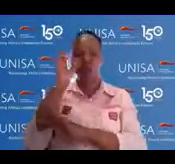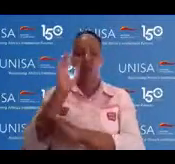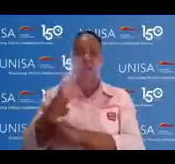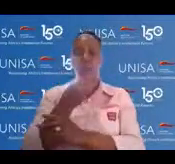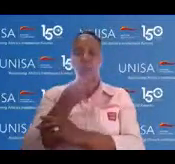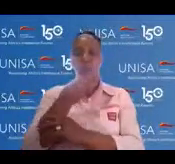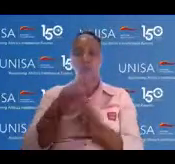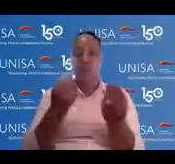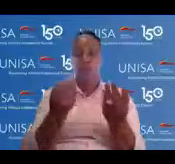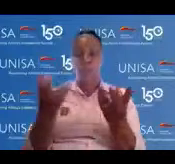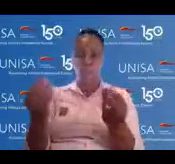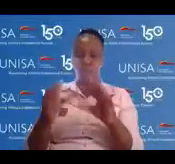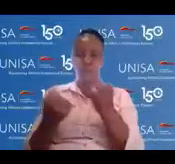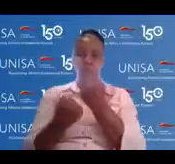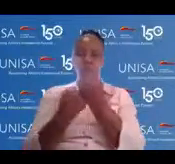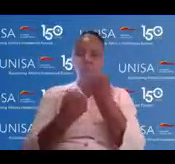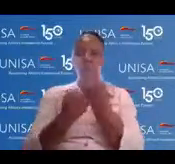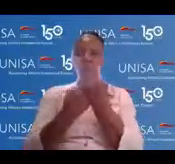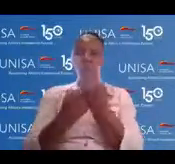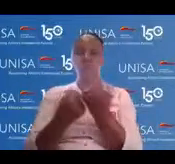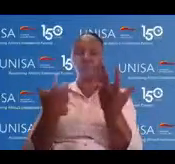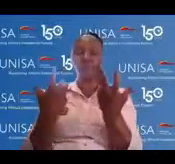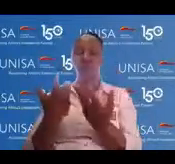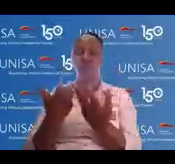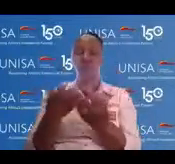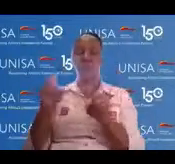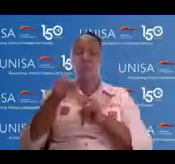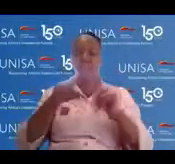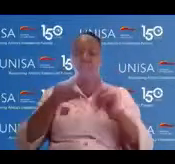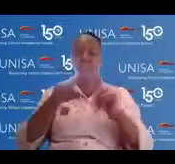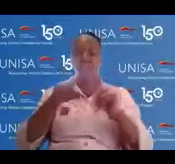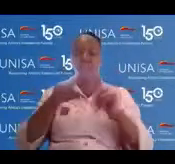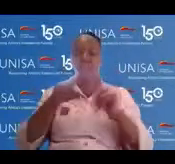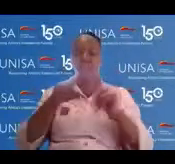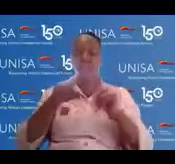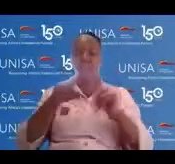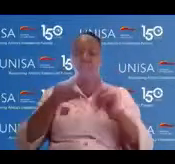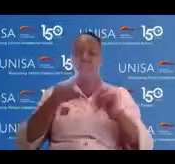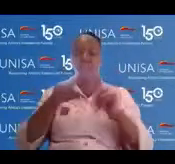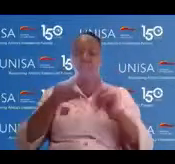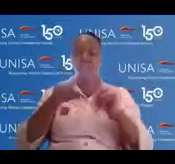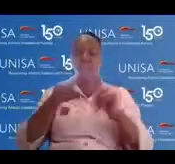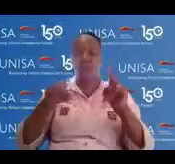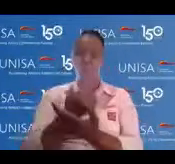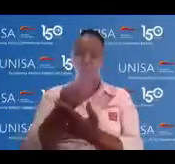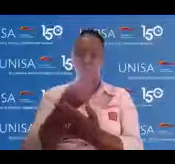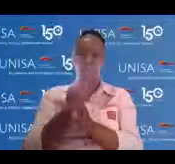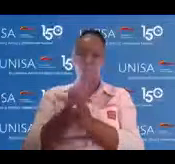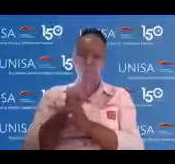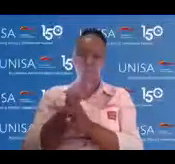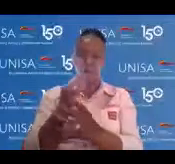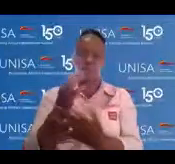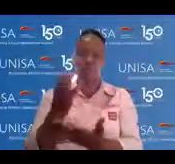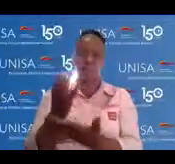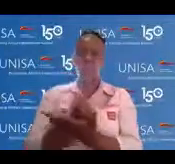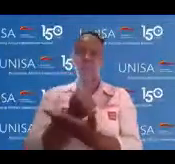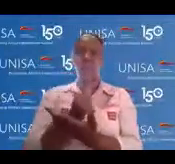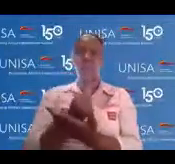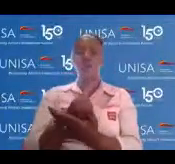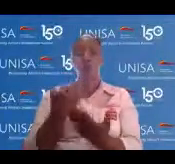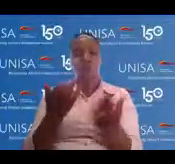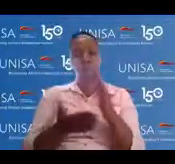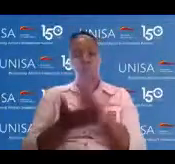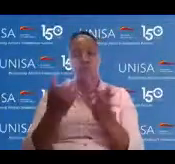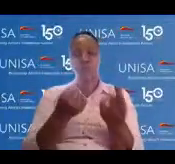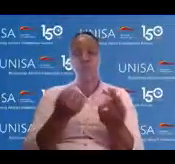support on the Invigilator app. So keep that number safe. And then, yeah, go do the mock exam. You'll see it's a lot